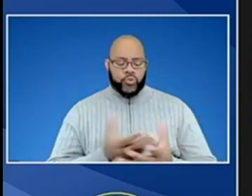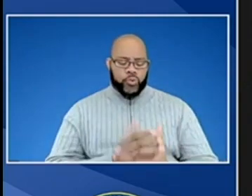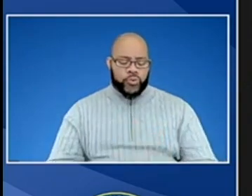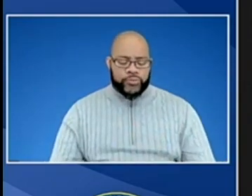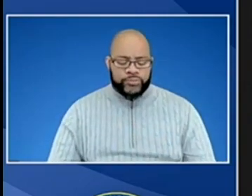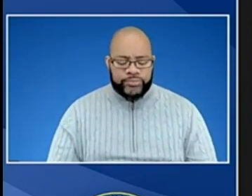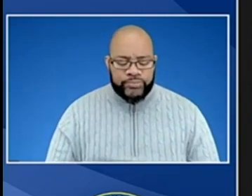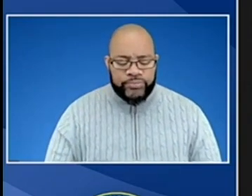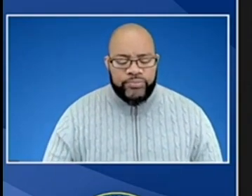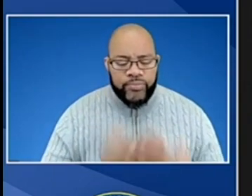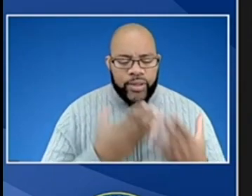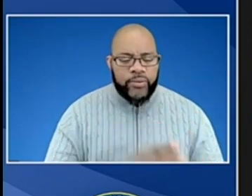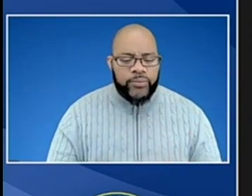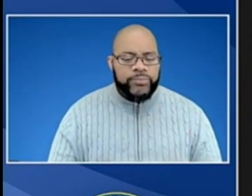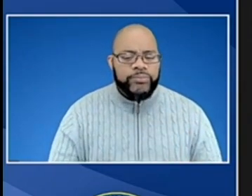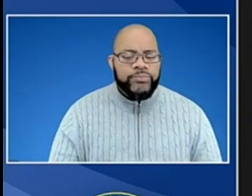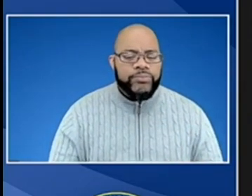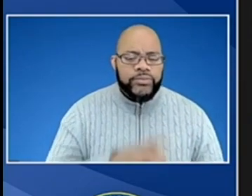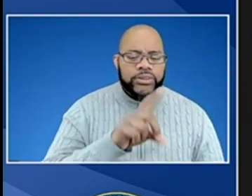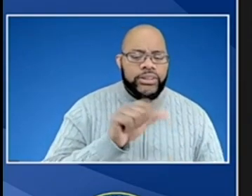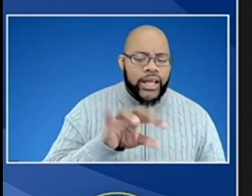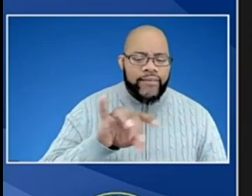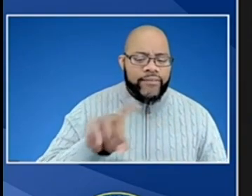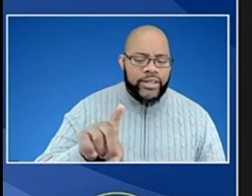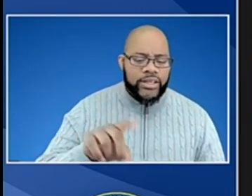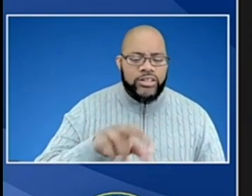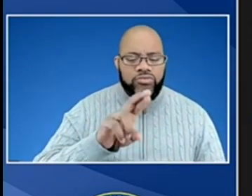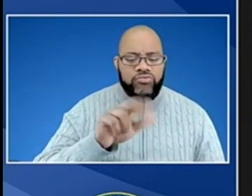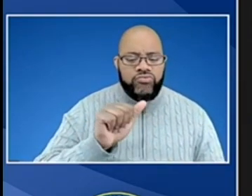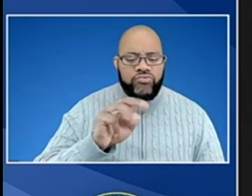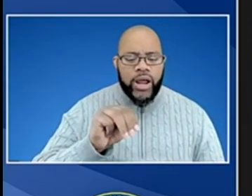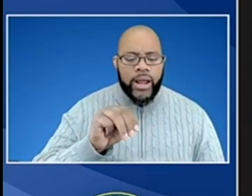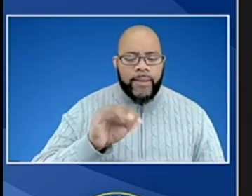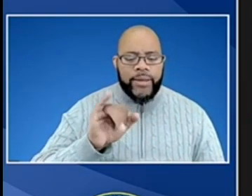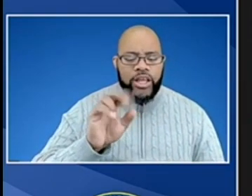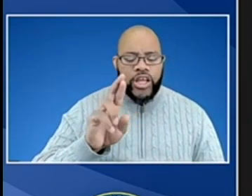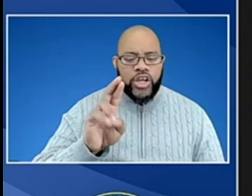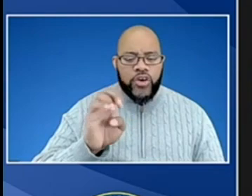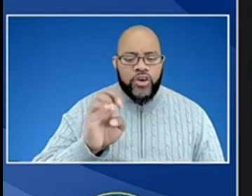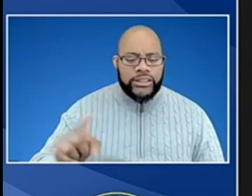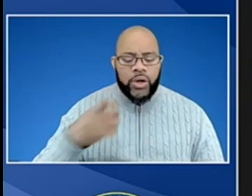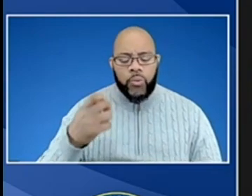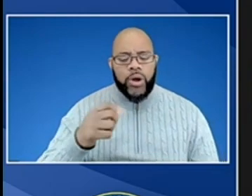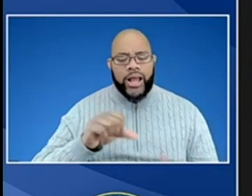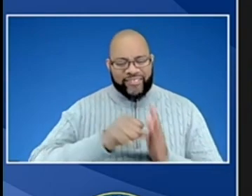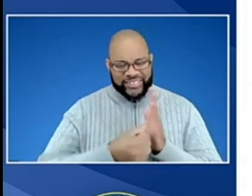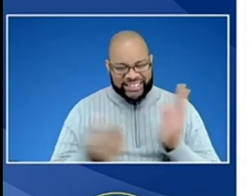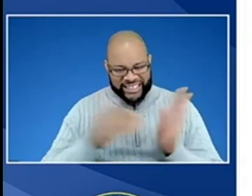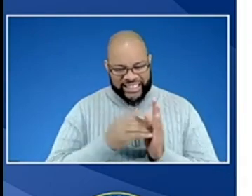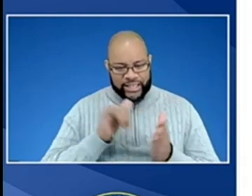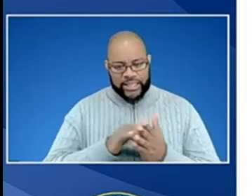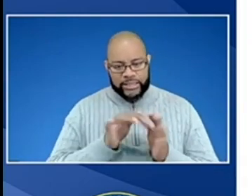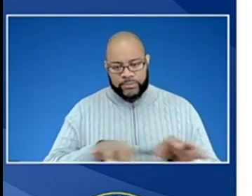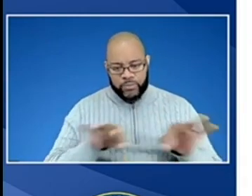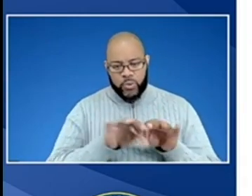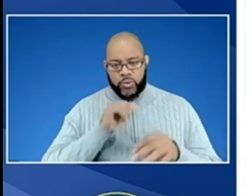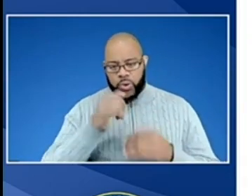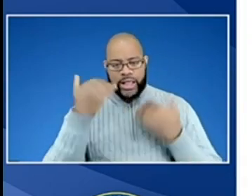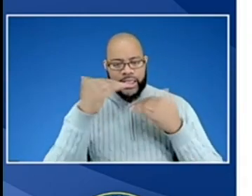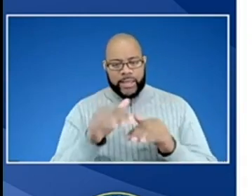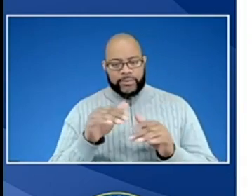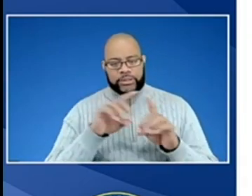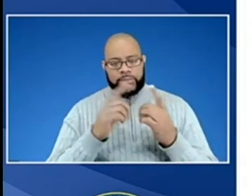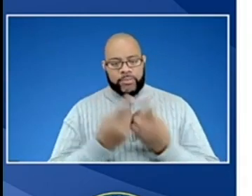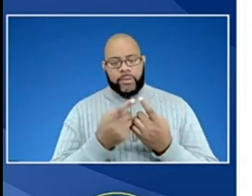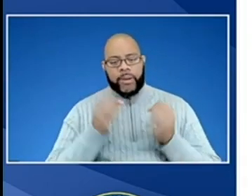Thank you. David Ramirez? Yes, I just want to reiterate, I think it's imperative that we don't limit the